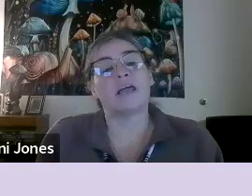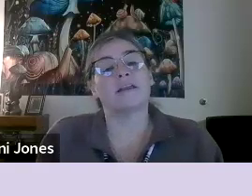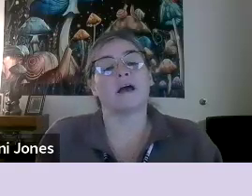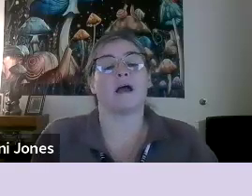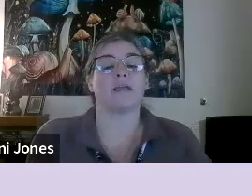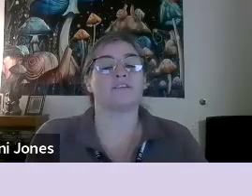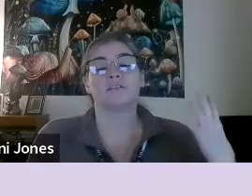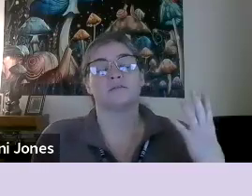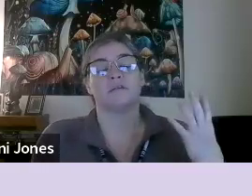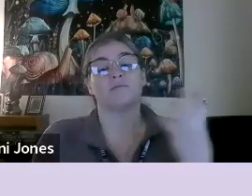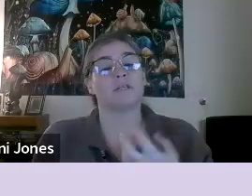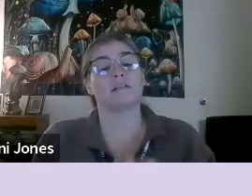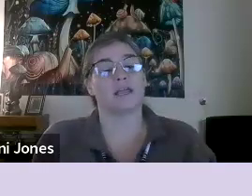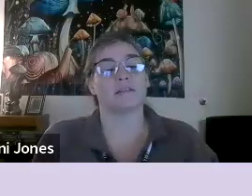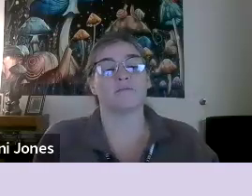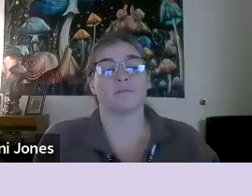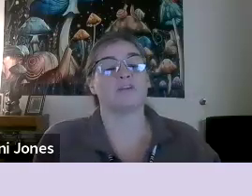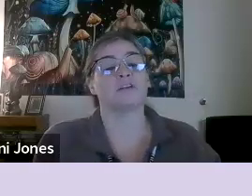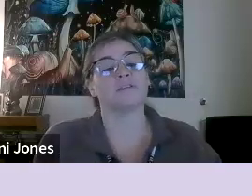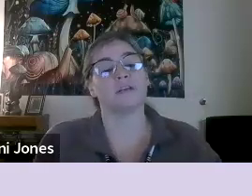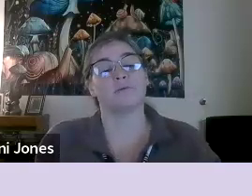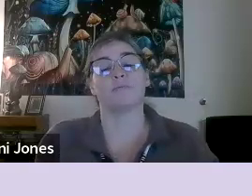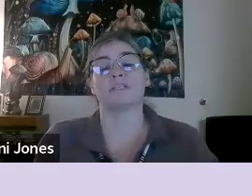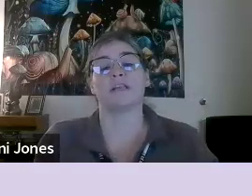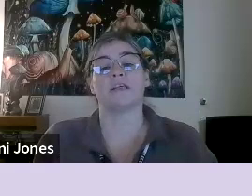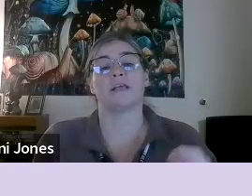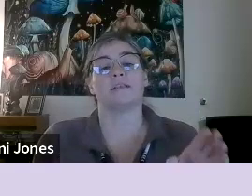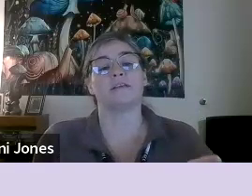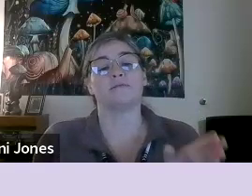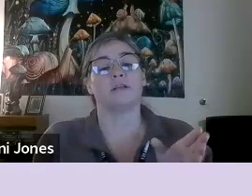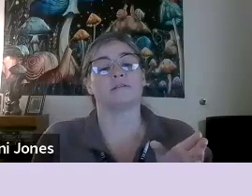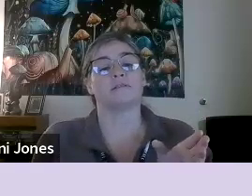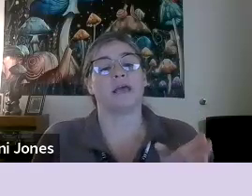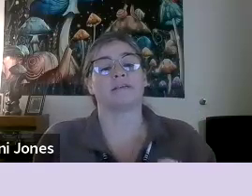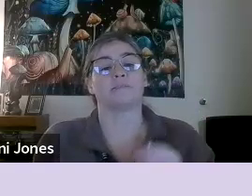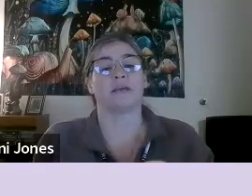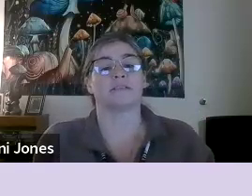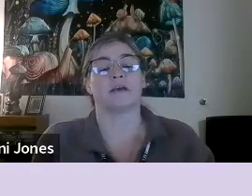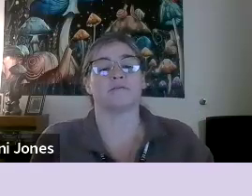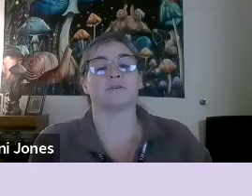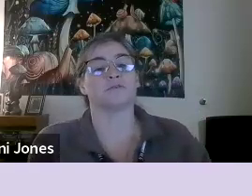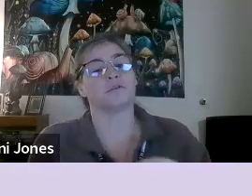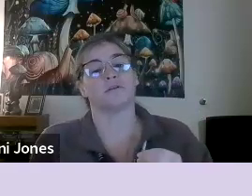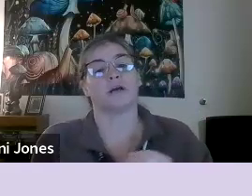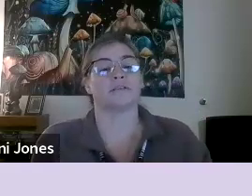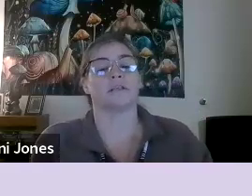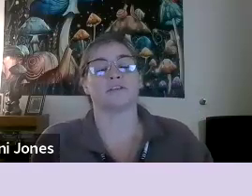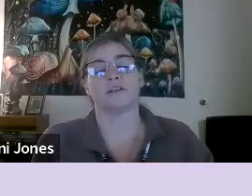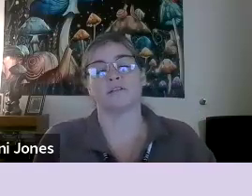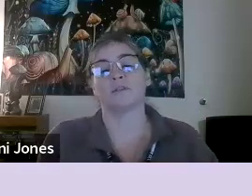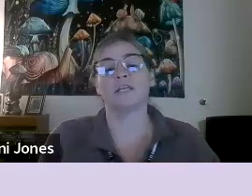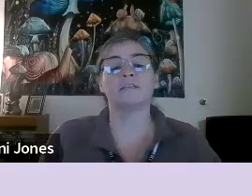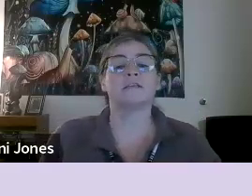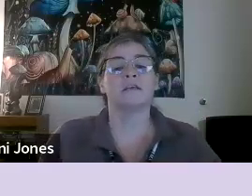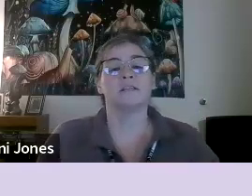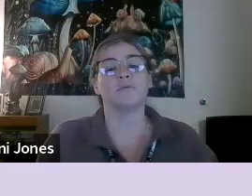On this slide, I really like the information that it represented and the different aspects of social